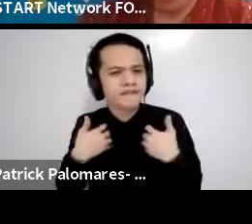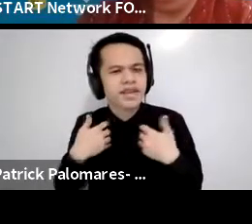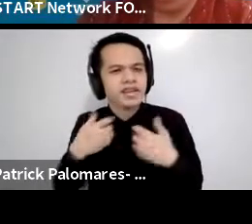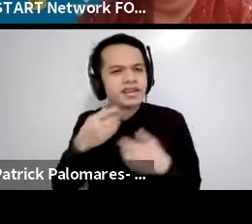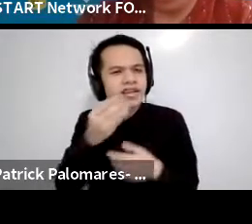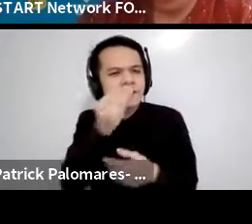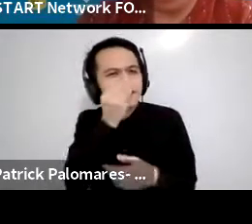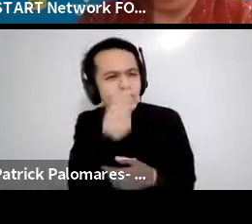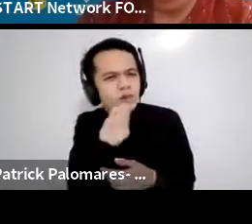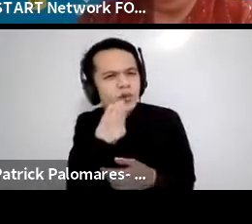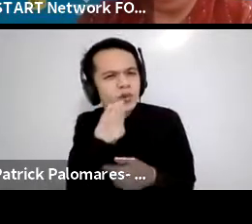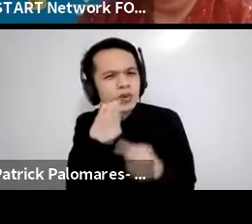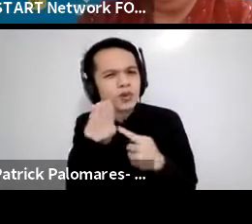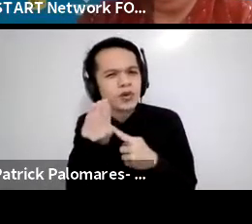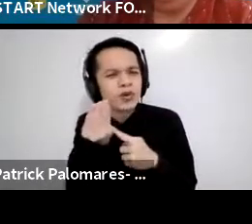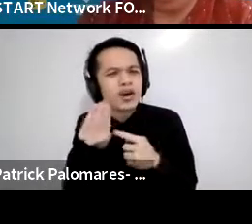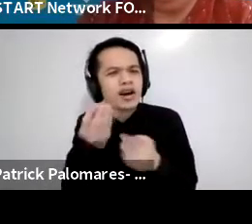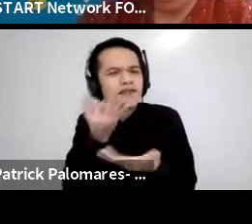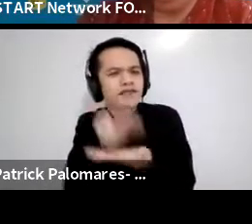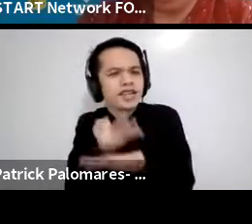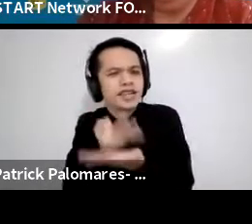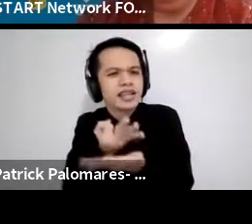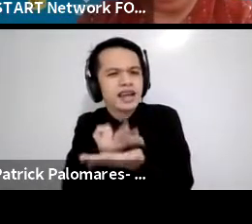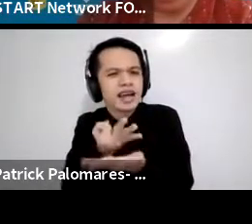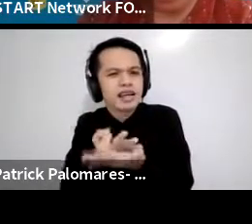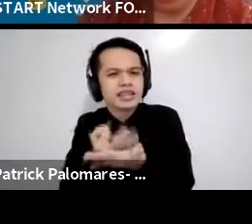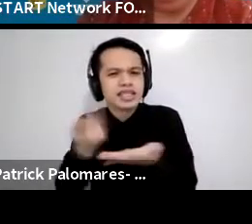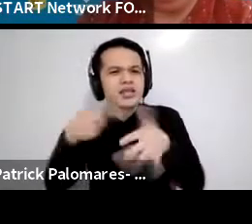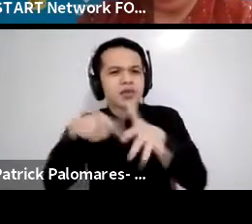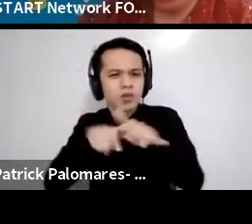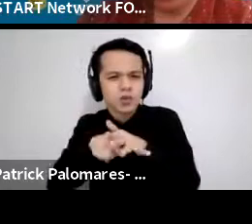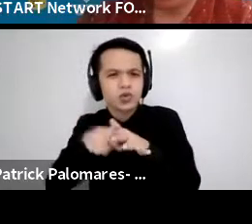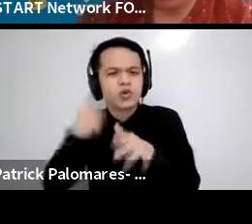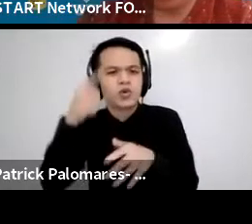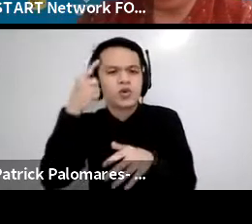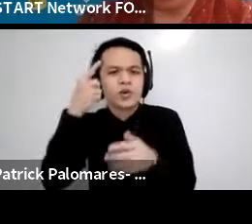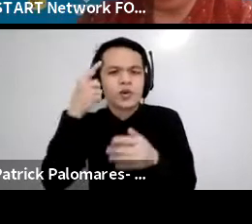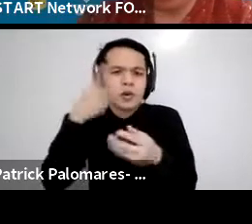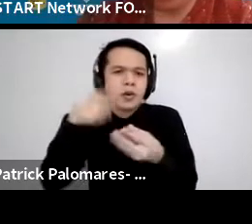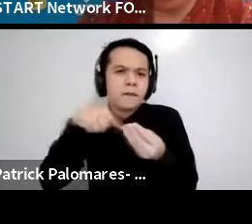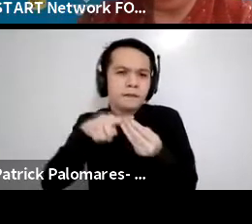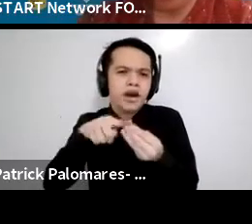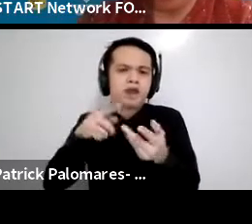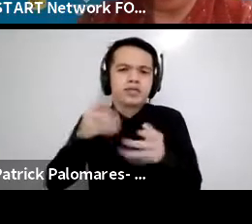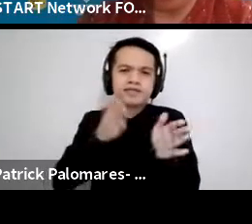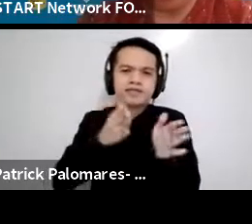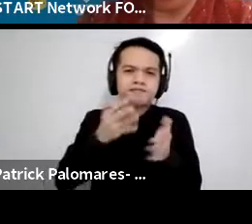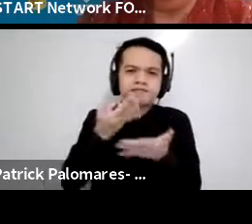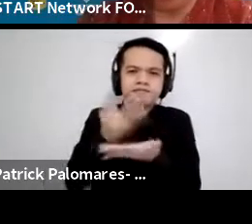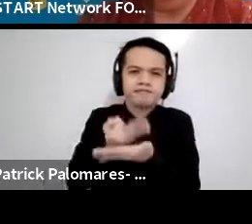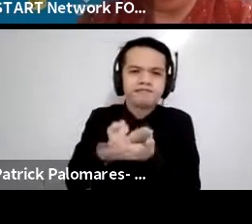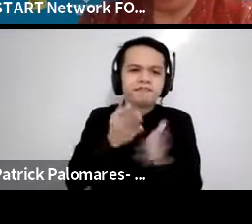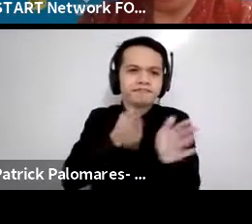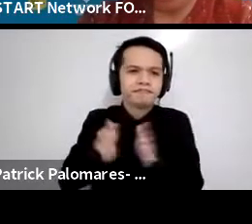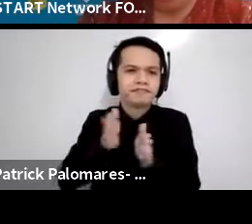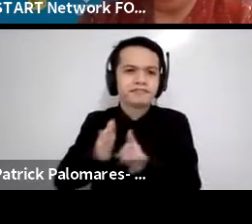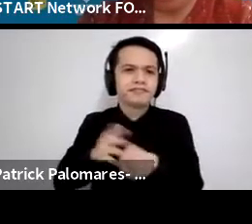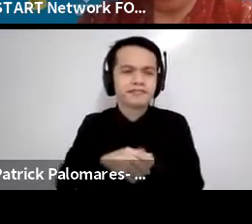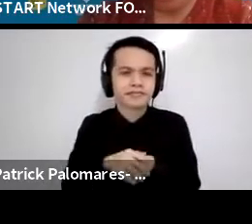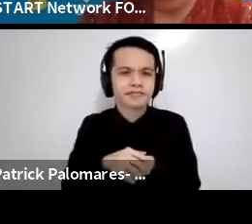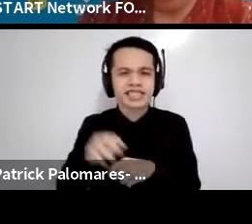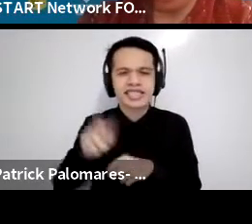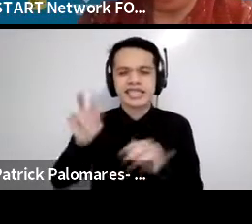little financing inclusion in terms of pandemic preparedness. And